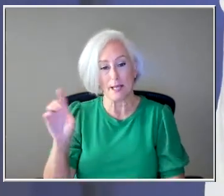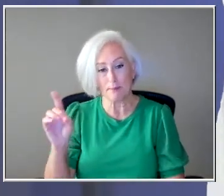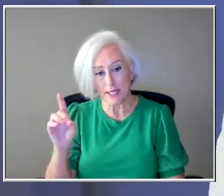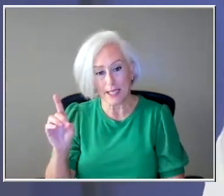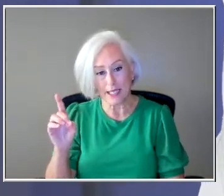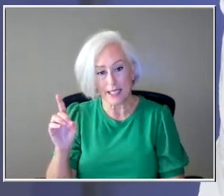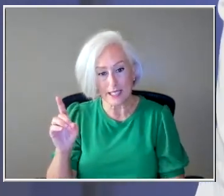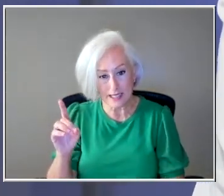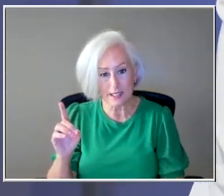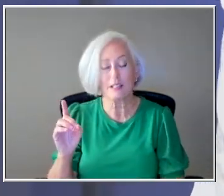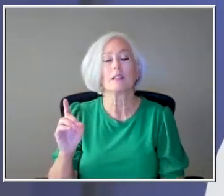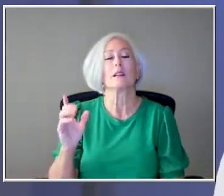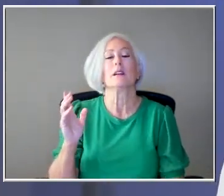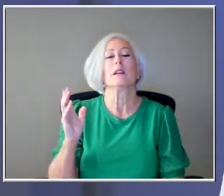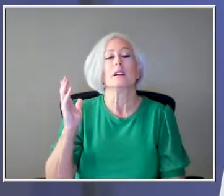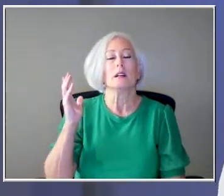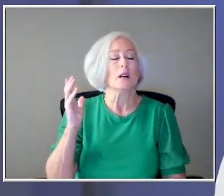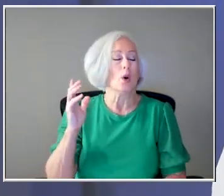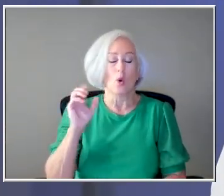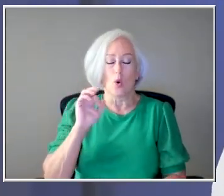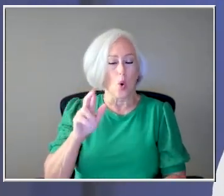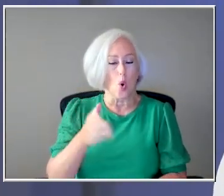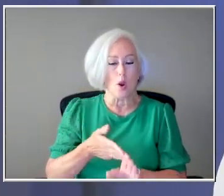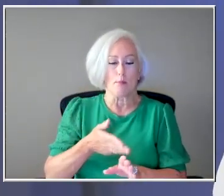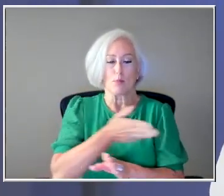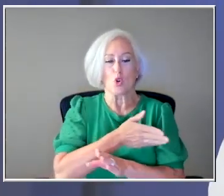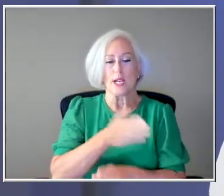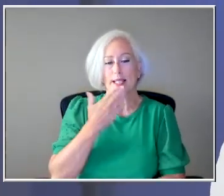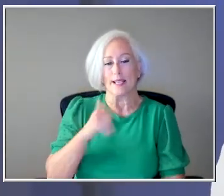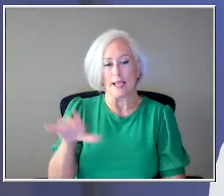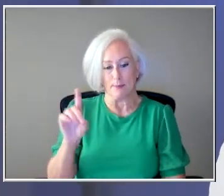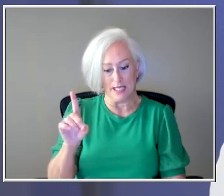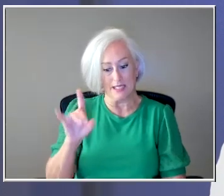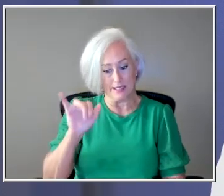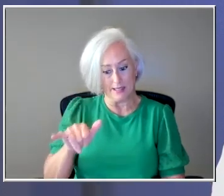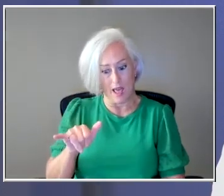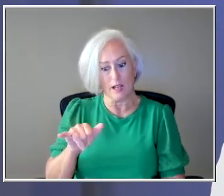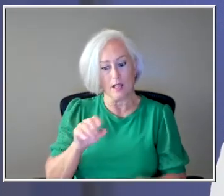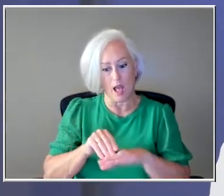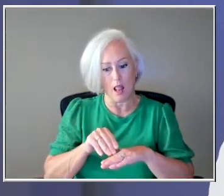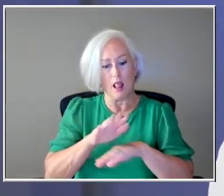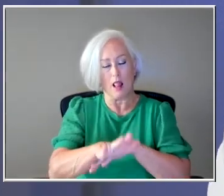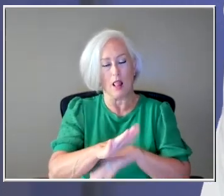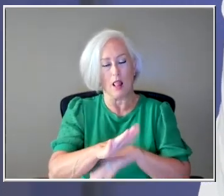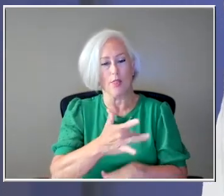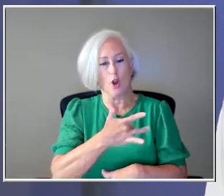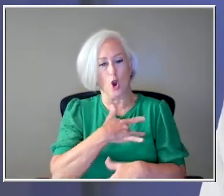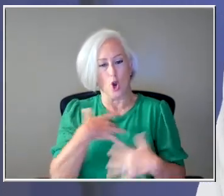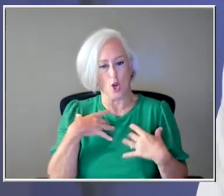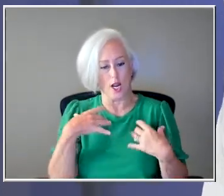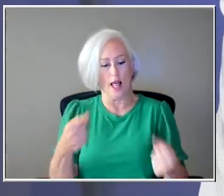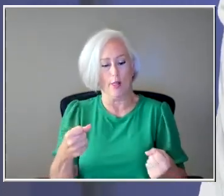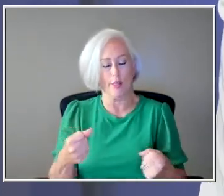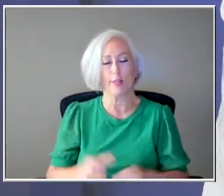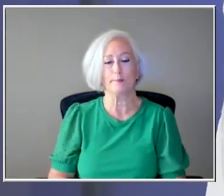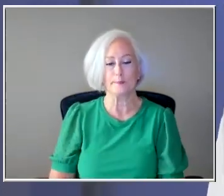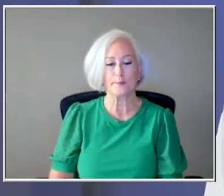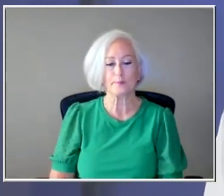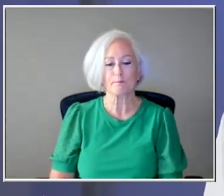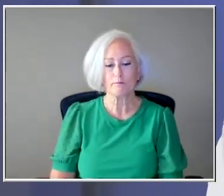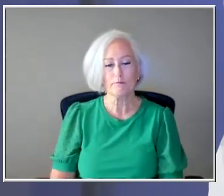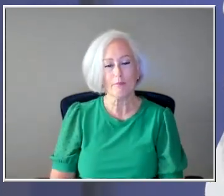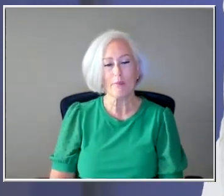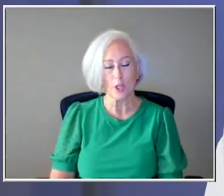has additive or multiplying effects on cardiovascular risk. So right